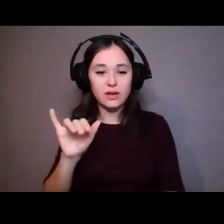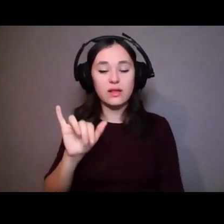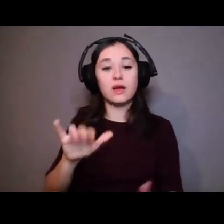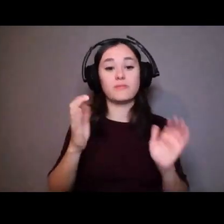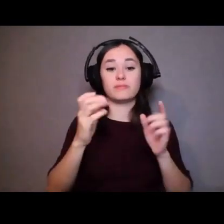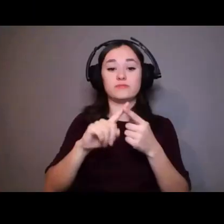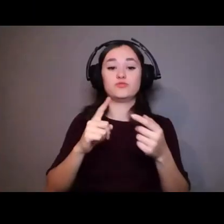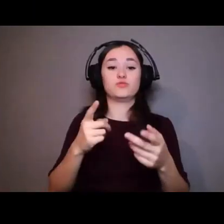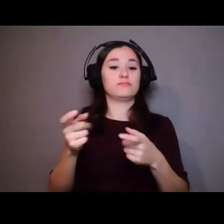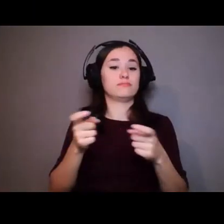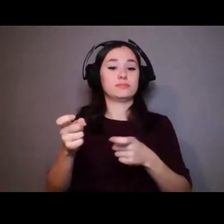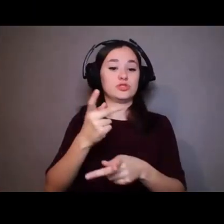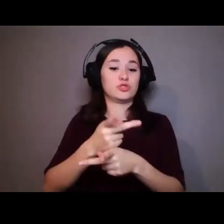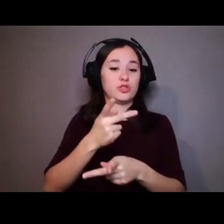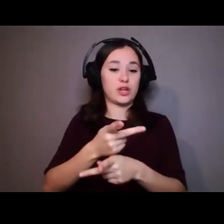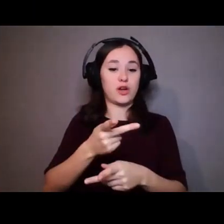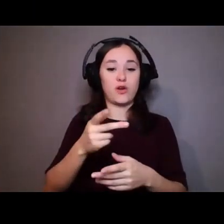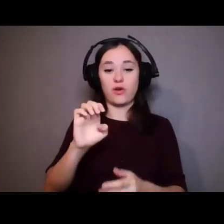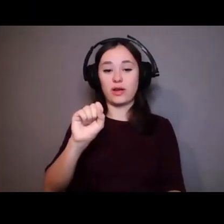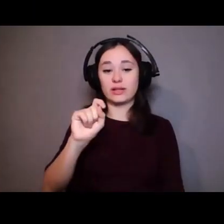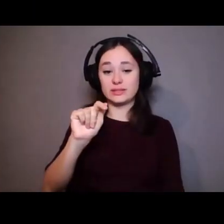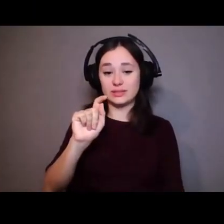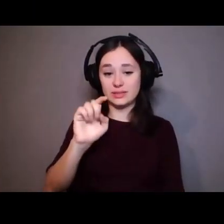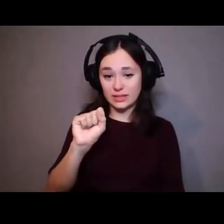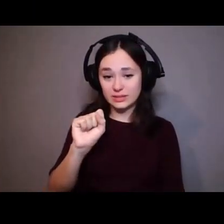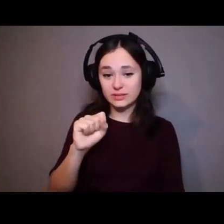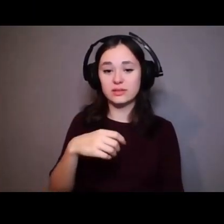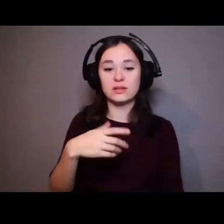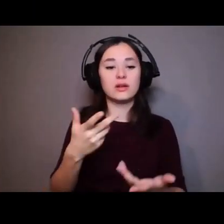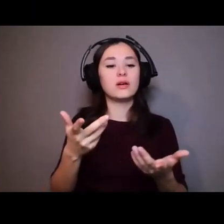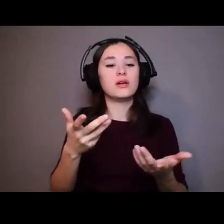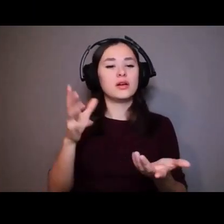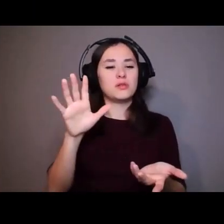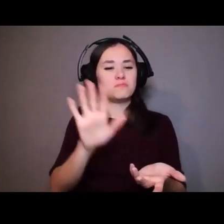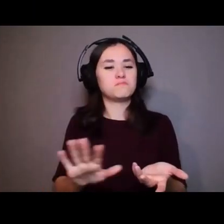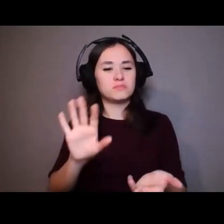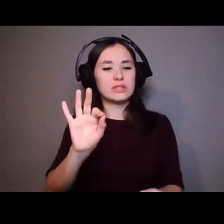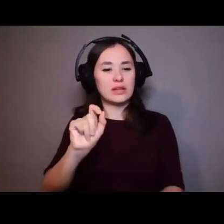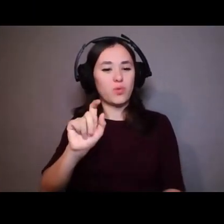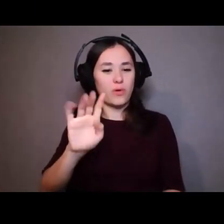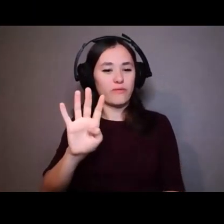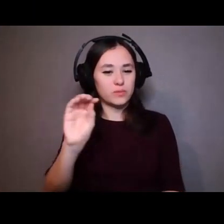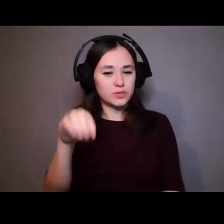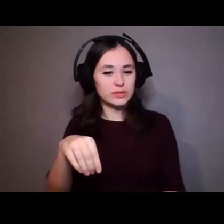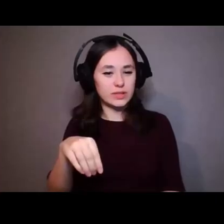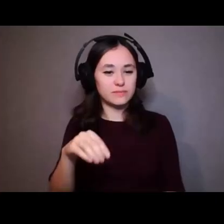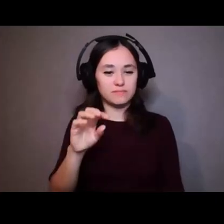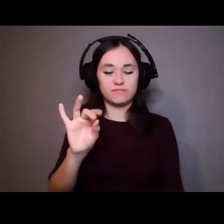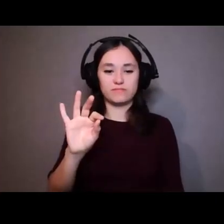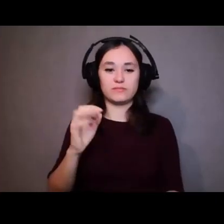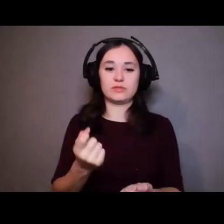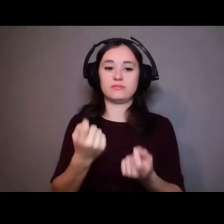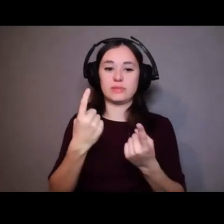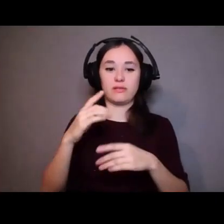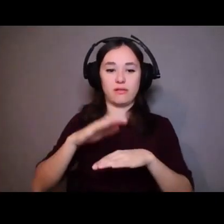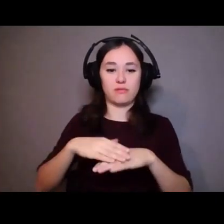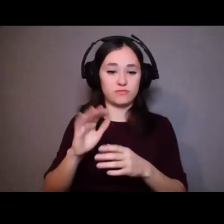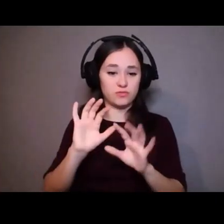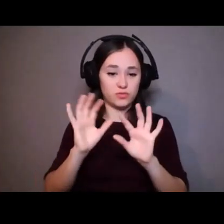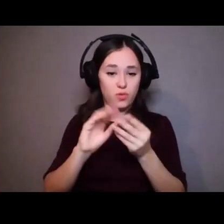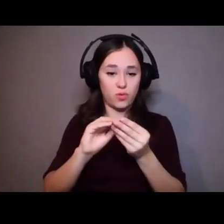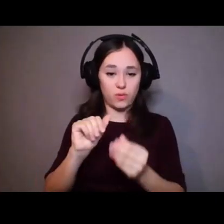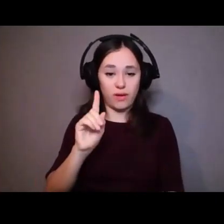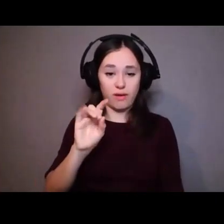administrative service costs. Again, based upon available evidence and data, we find that RAIs perform